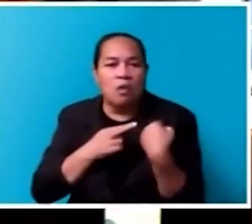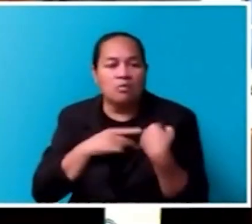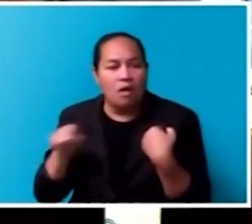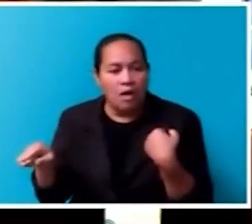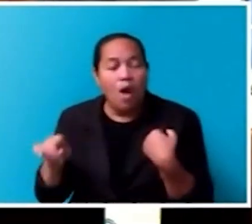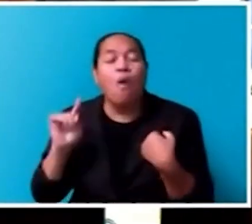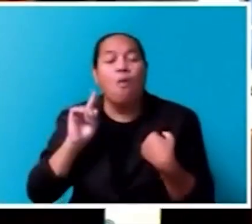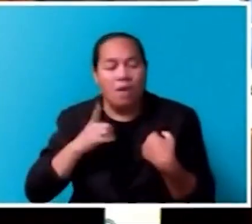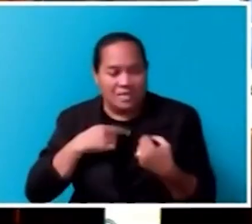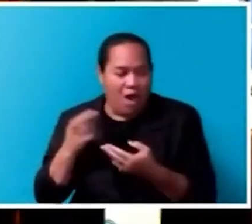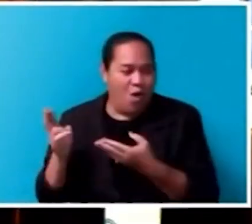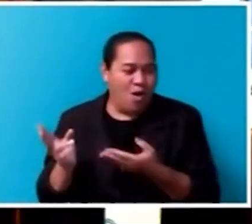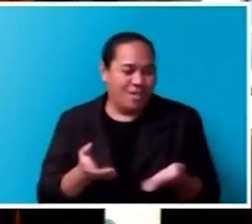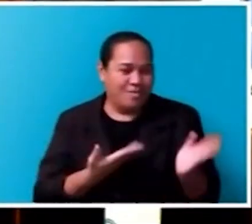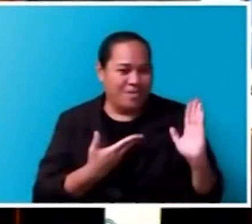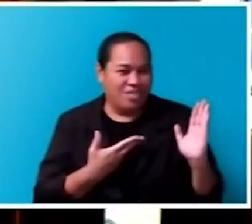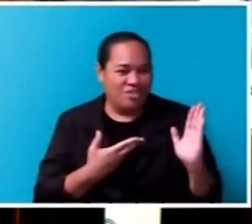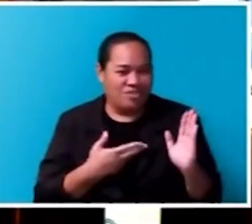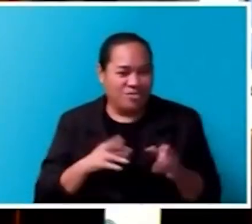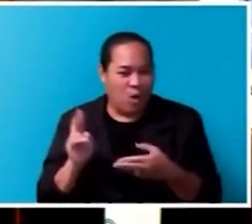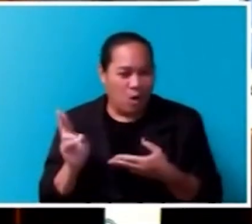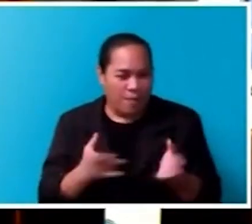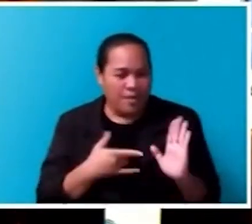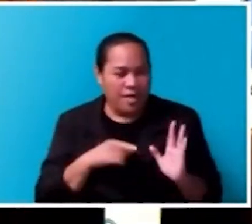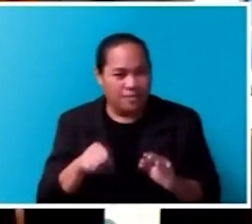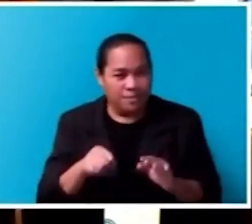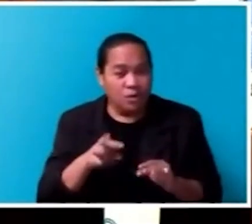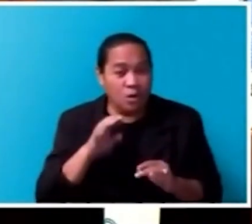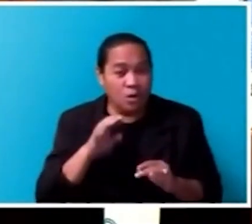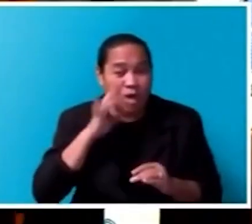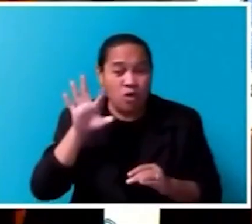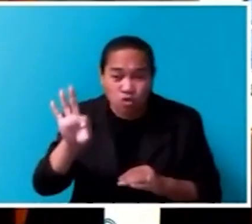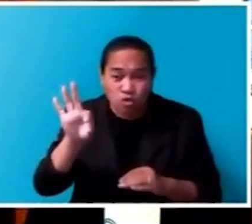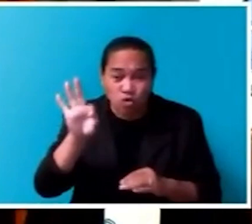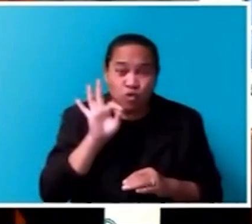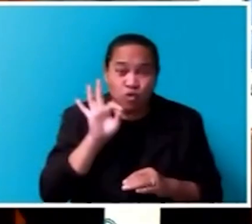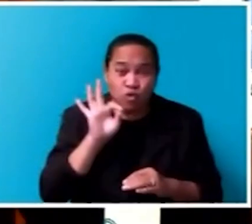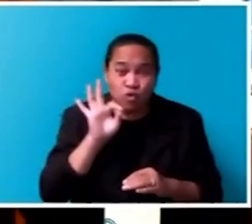well in Public Accounts Committee, that when we are actually choosing administrators,